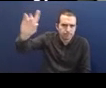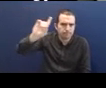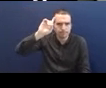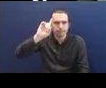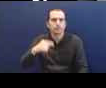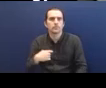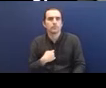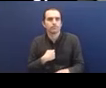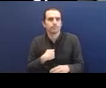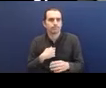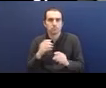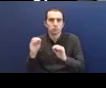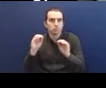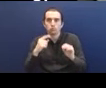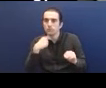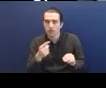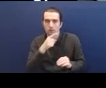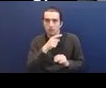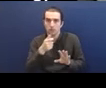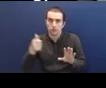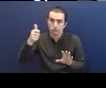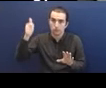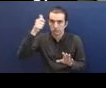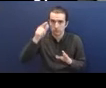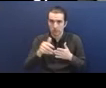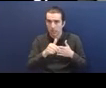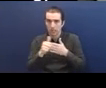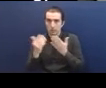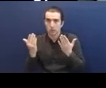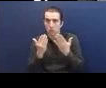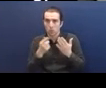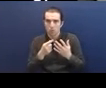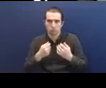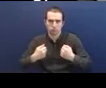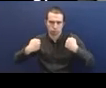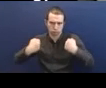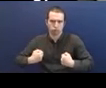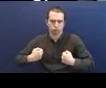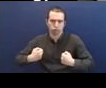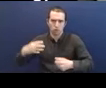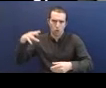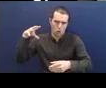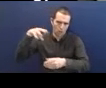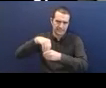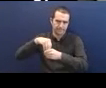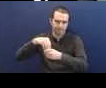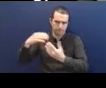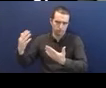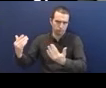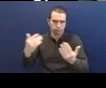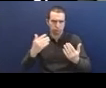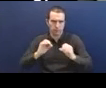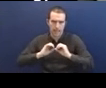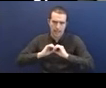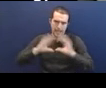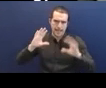school is that that principal needs to have a very clear understanding of all the children who are in their age range,